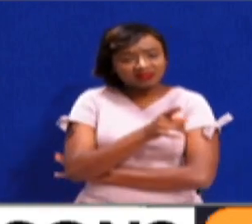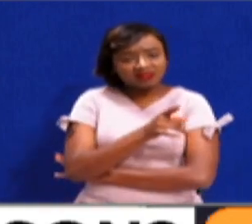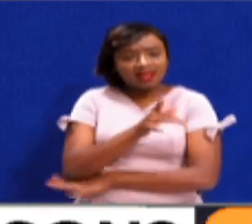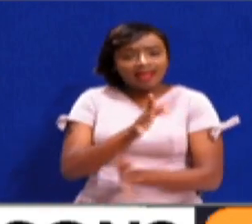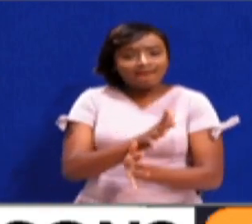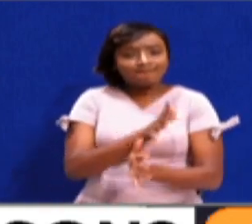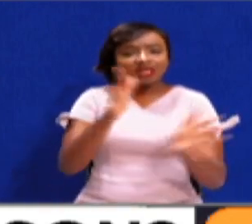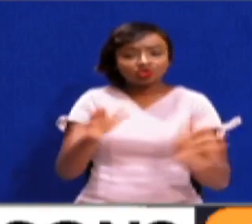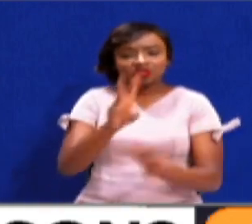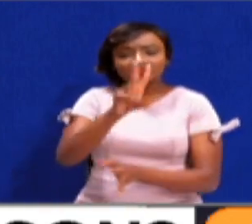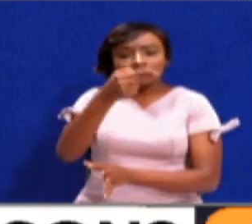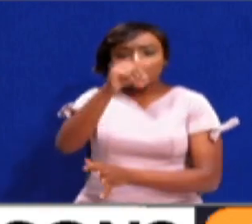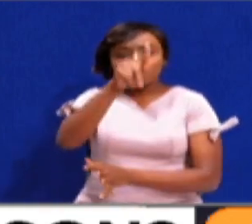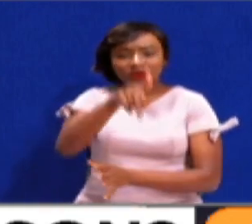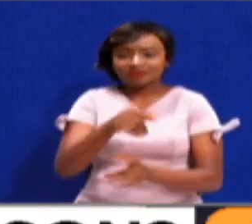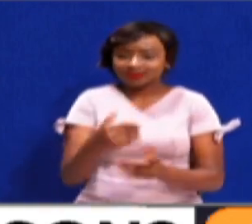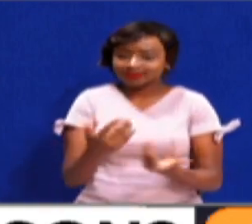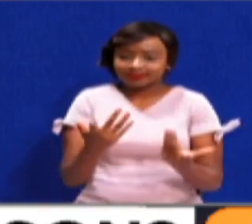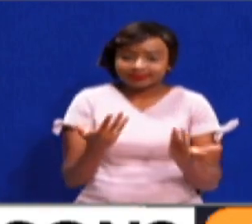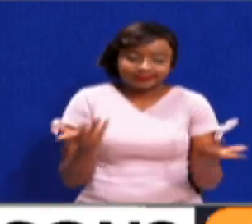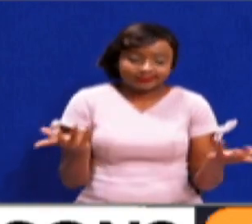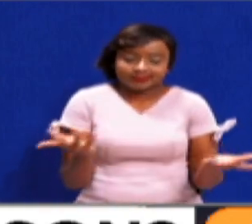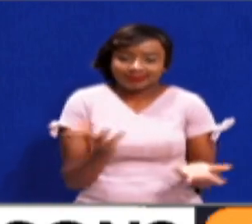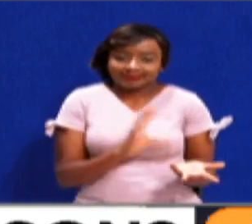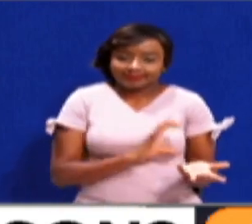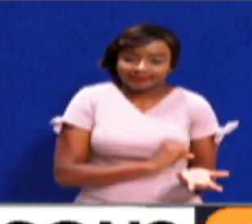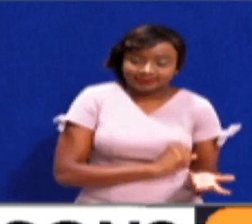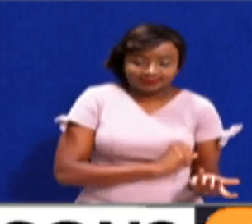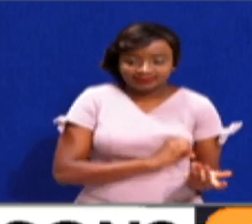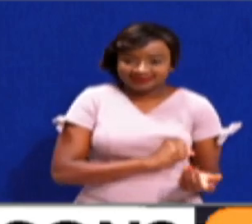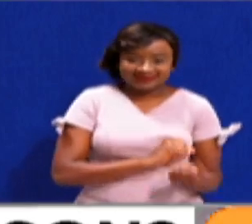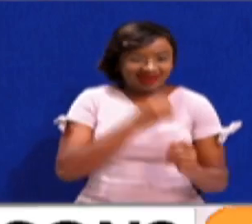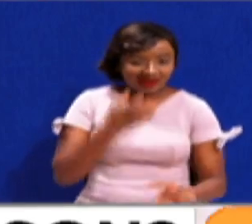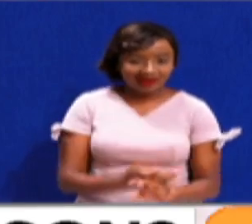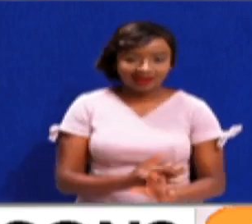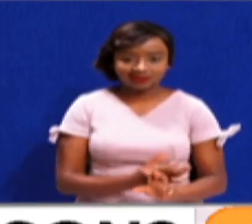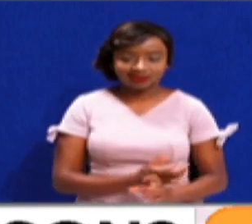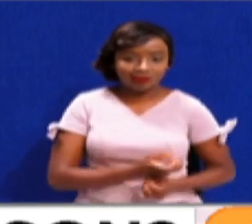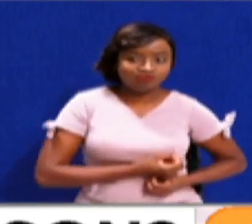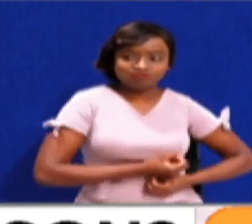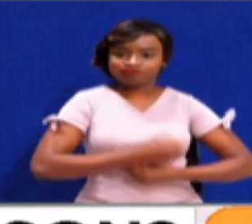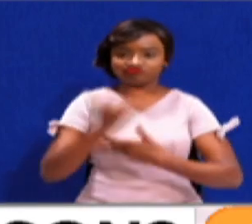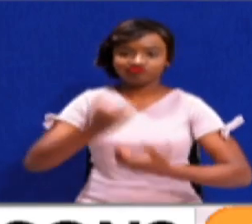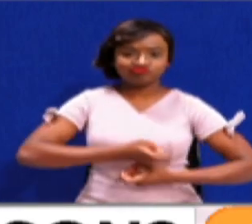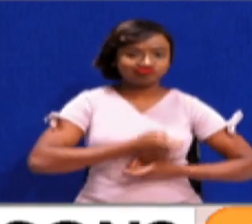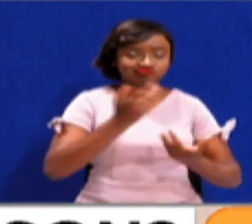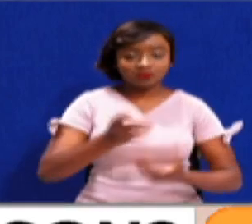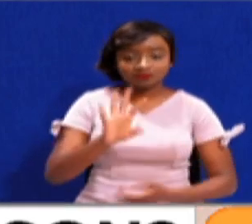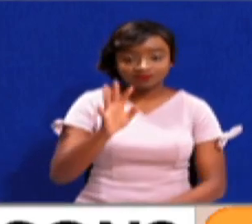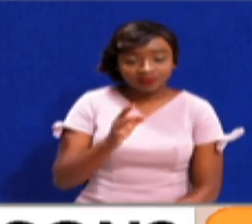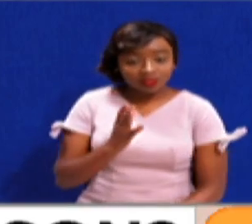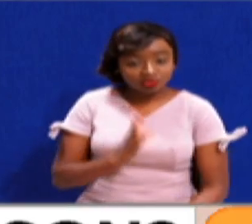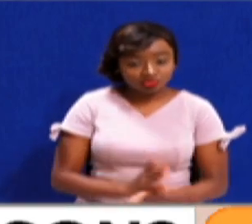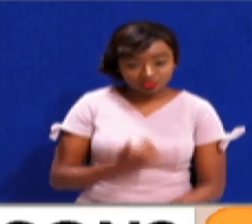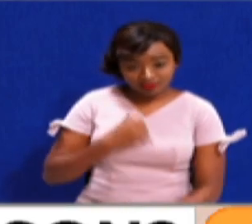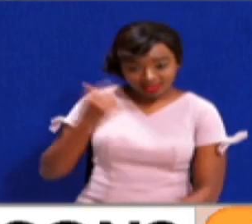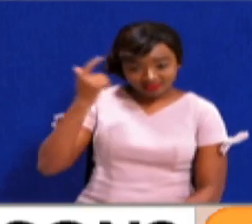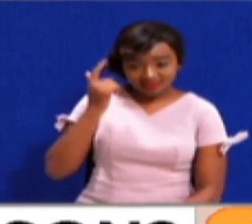who lost control, you know, on the floor of the House. For the first time, I think it bears discussing this whole